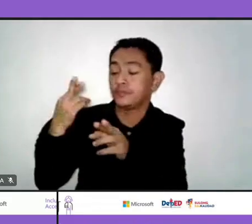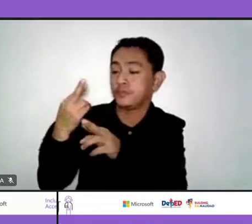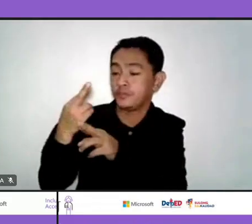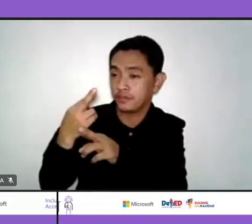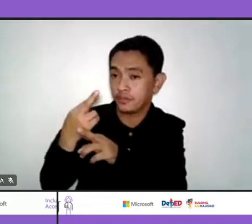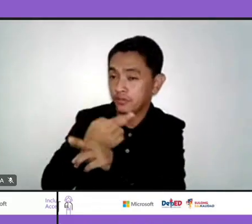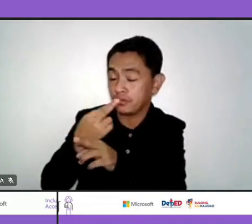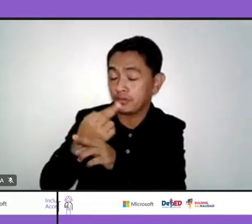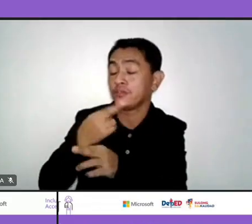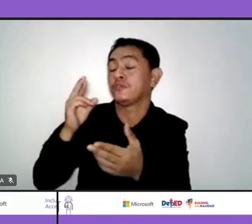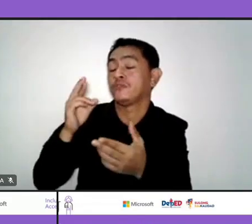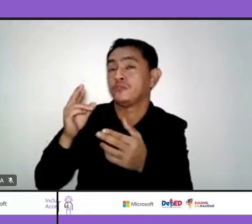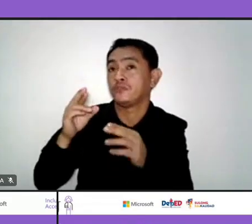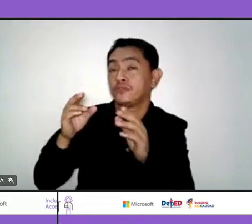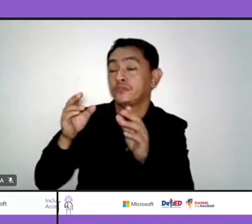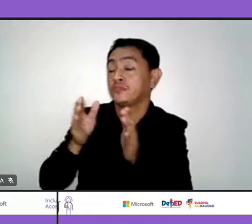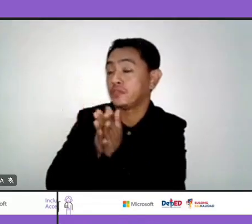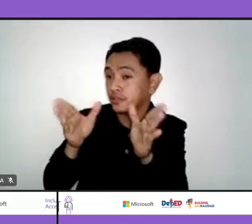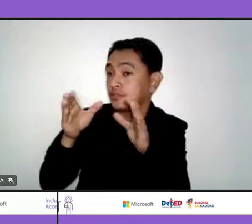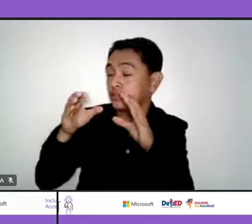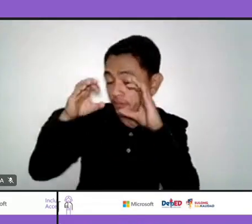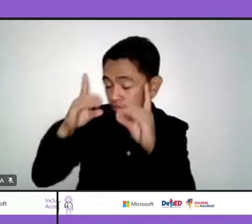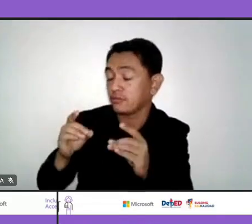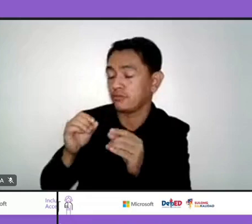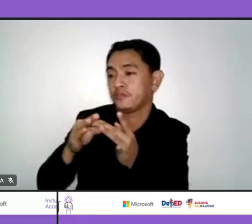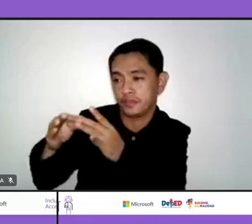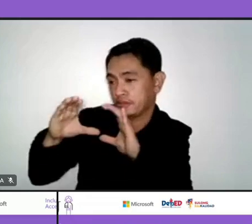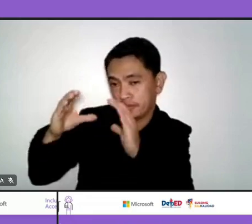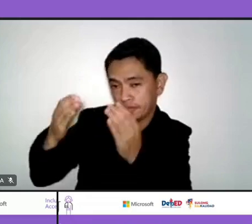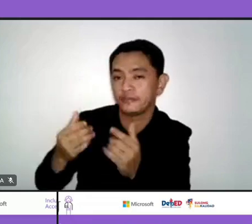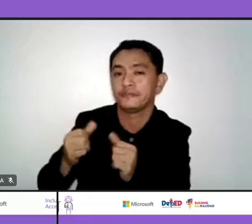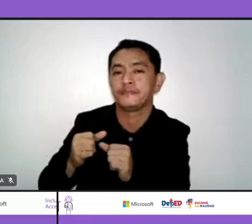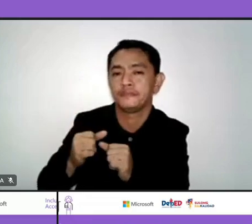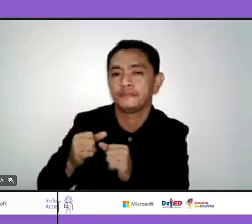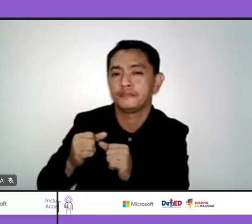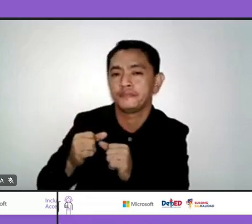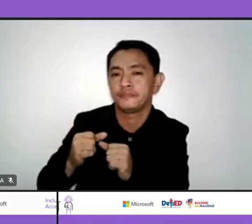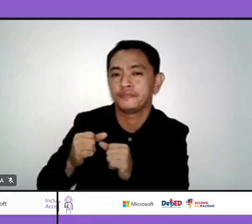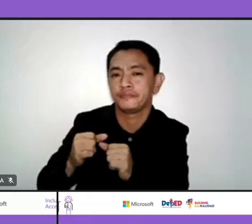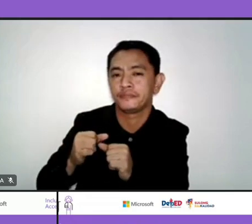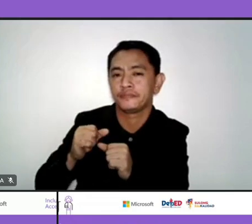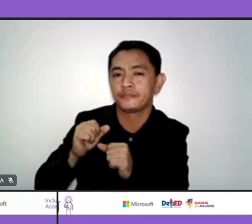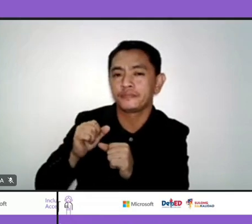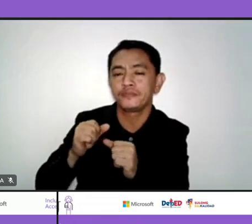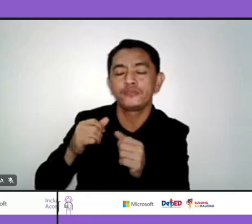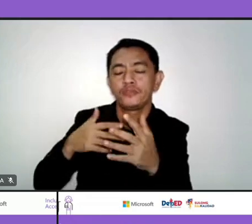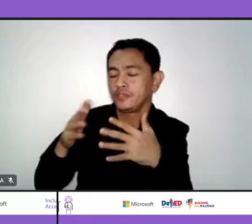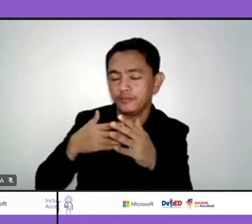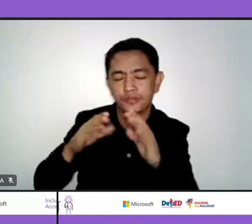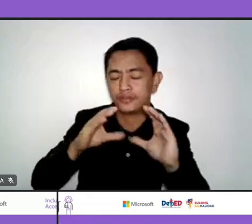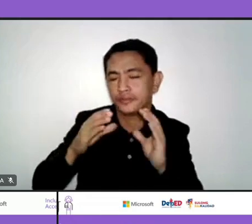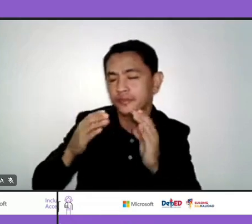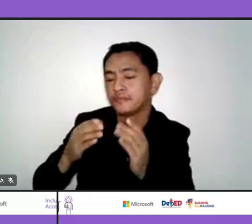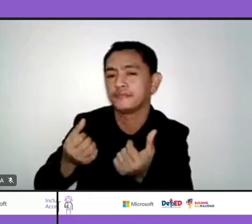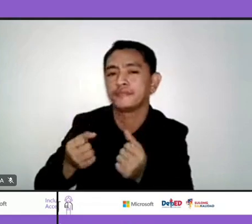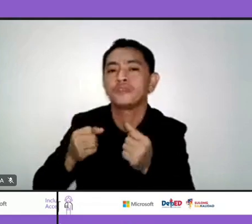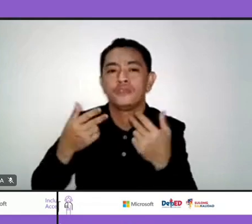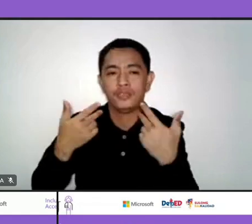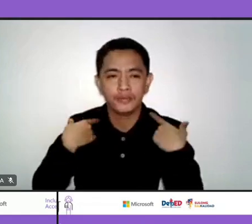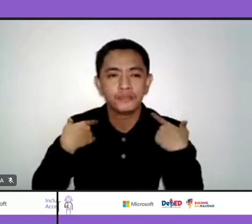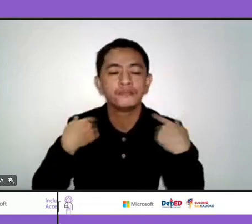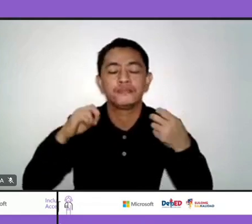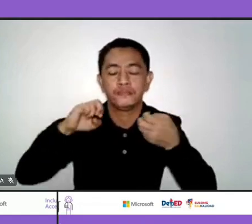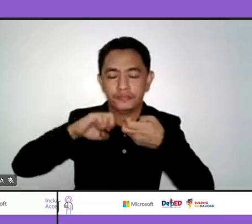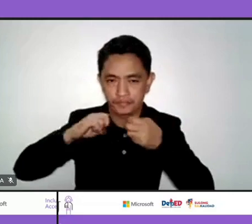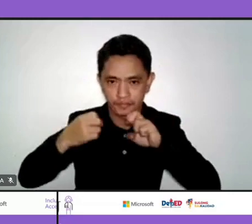keep tabs on all children. And dun pa lang, whether regular or special, yung needs ng